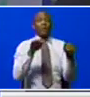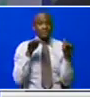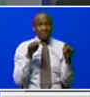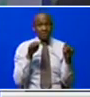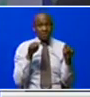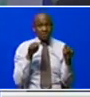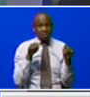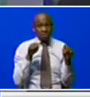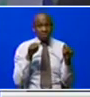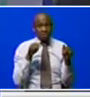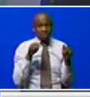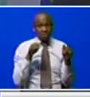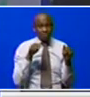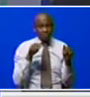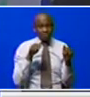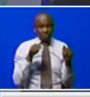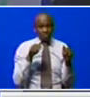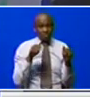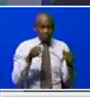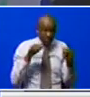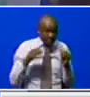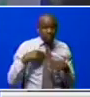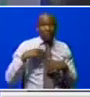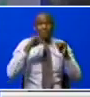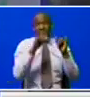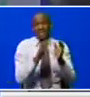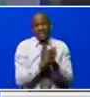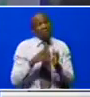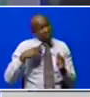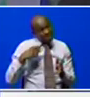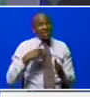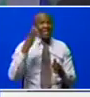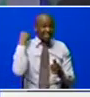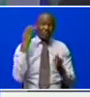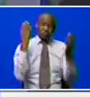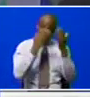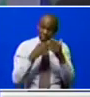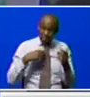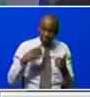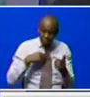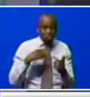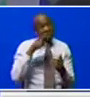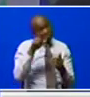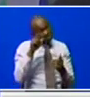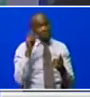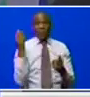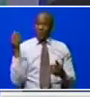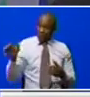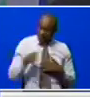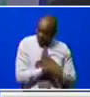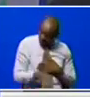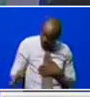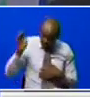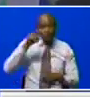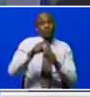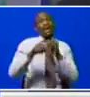to get a running the regular people update. Are staying up. They stayed up last night to take care of business. They've been up the whole day running the